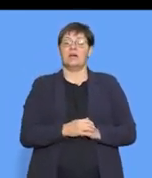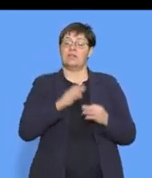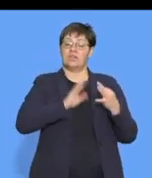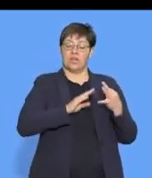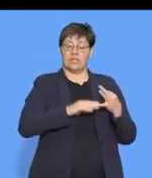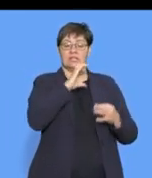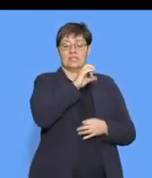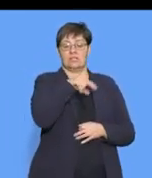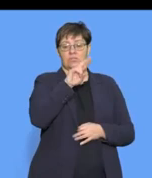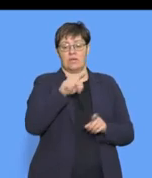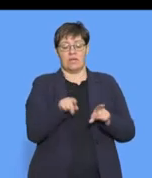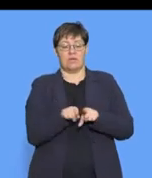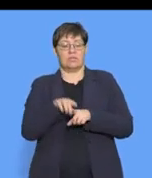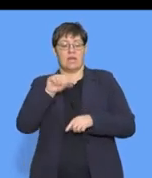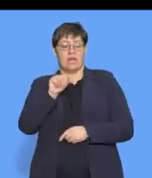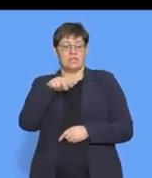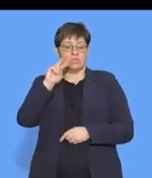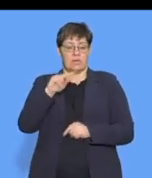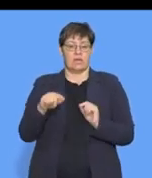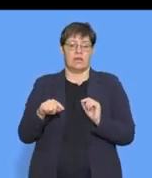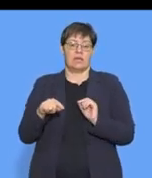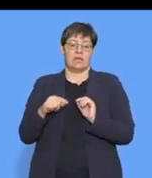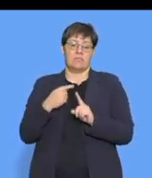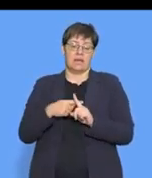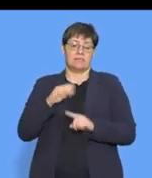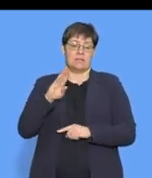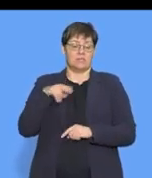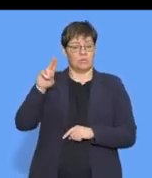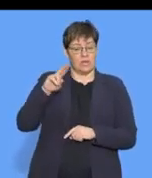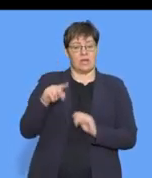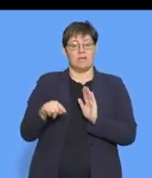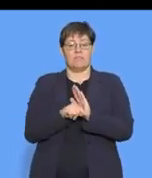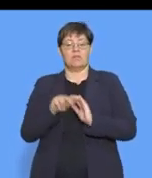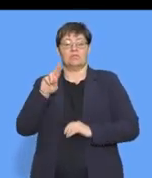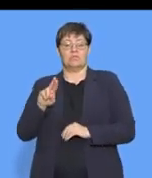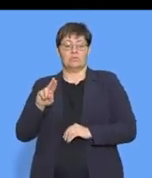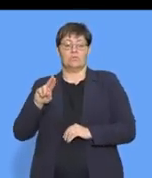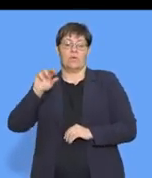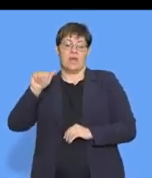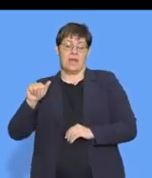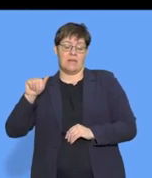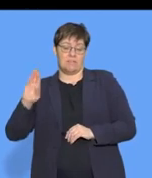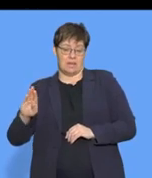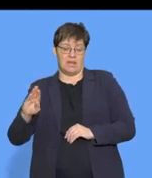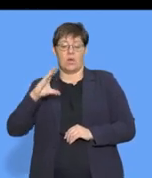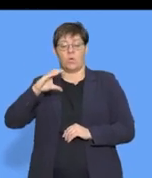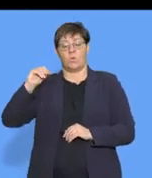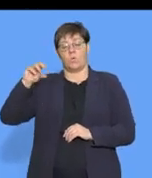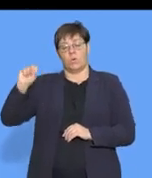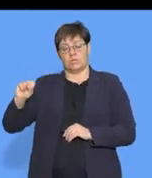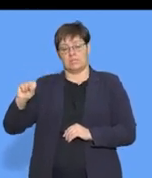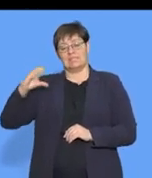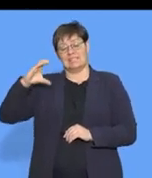version, c squared equals a squared plus b squared minus 2ab cos C.